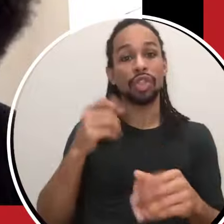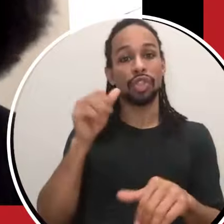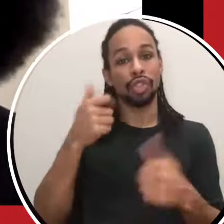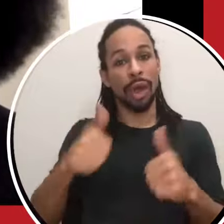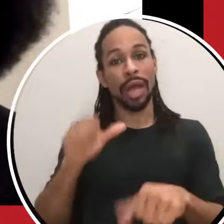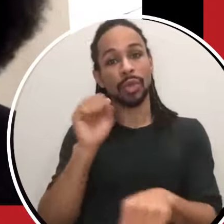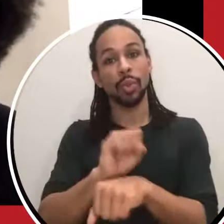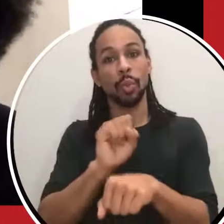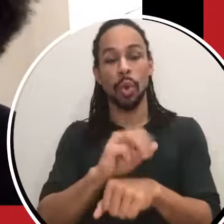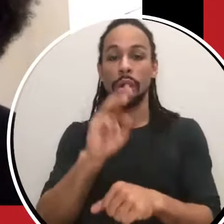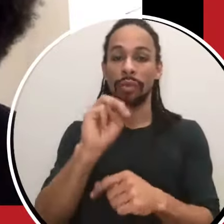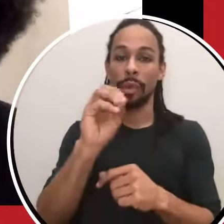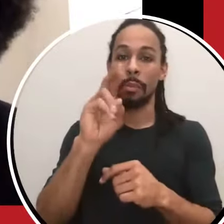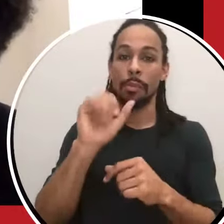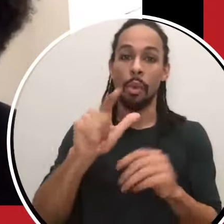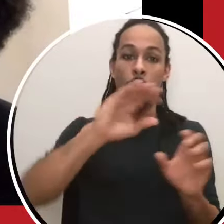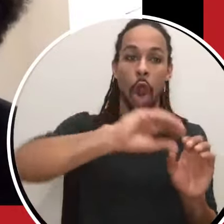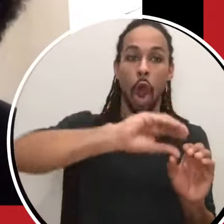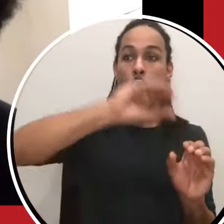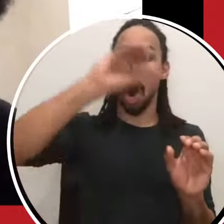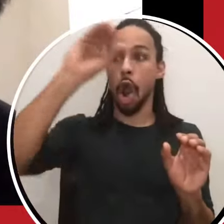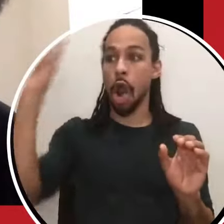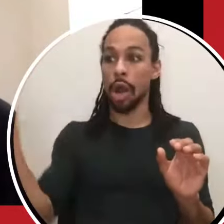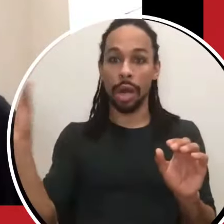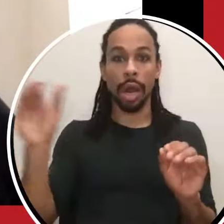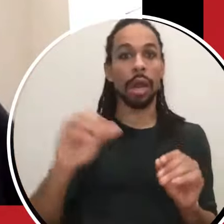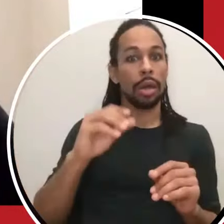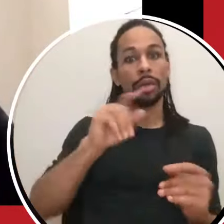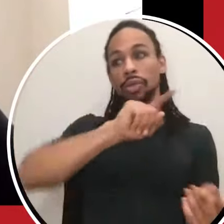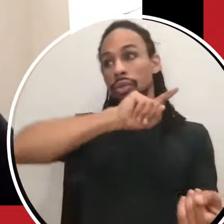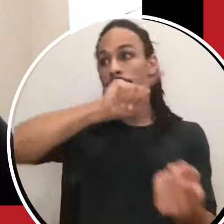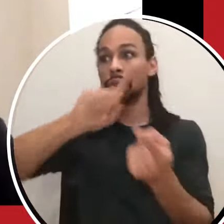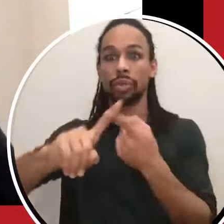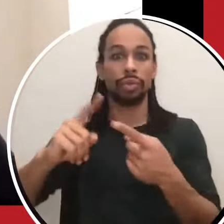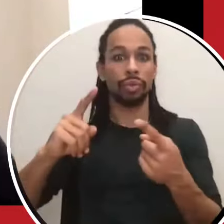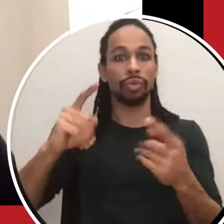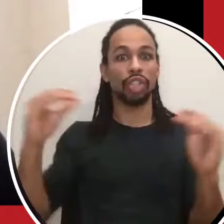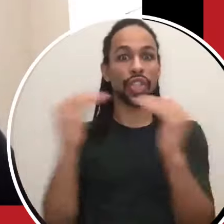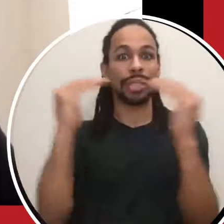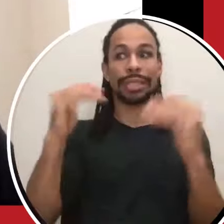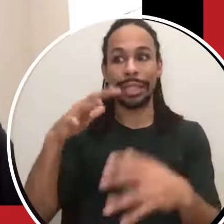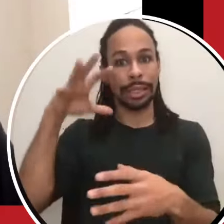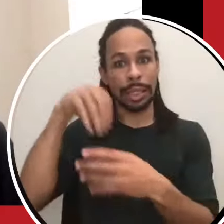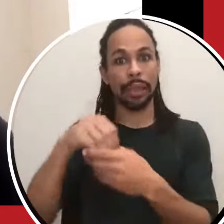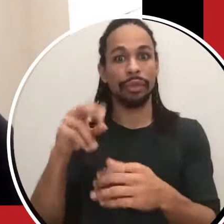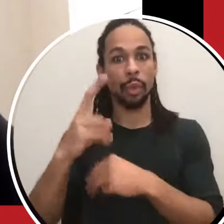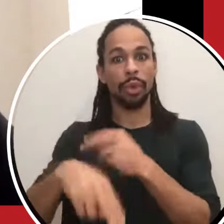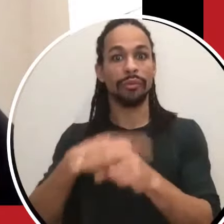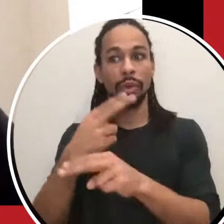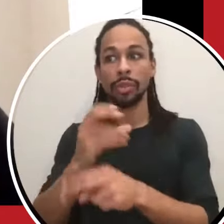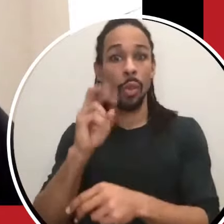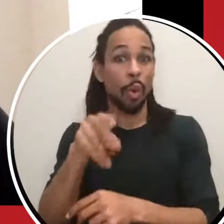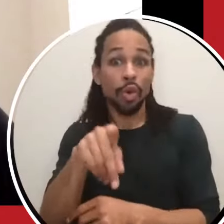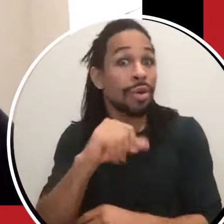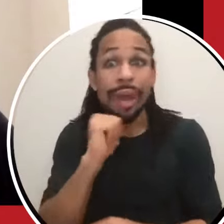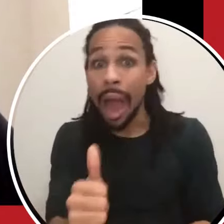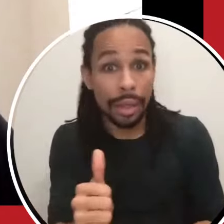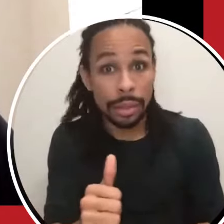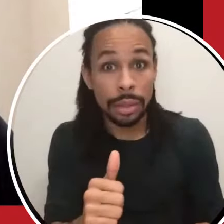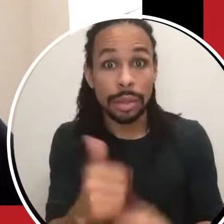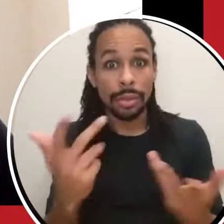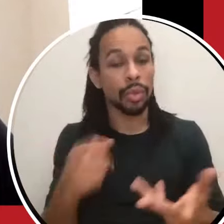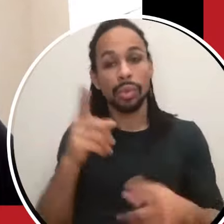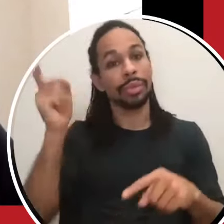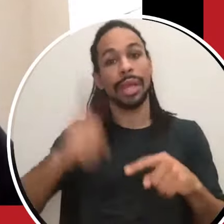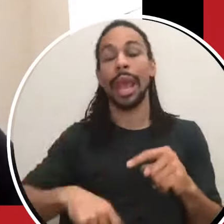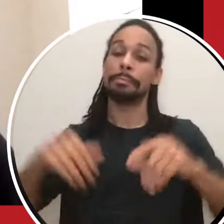You're either pushing it towards justice, transformation, liberation, or you're actively pulling it against it, whether you intended to or not, right?